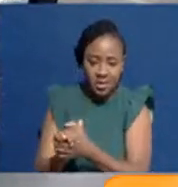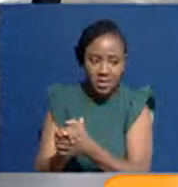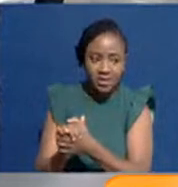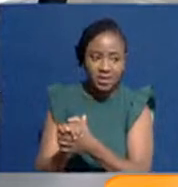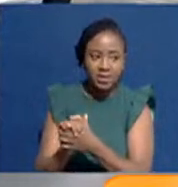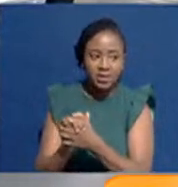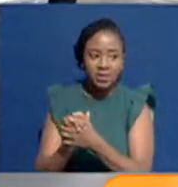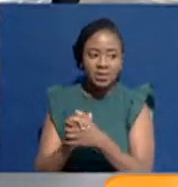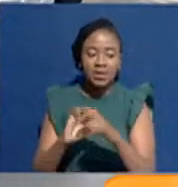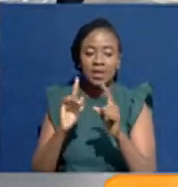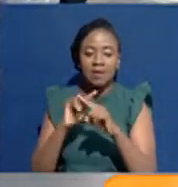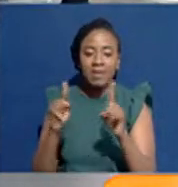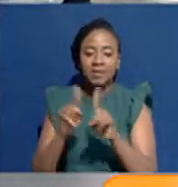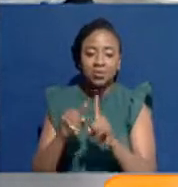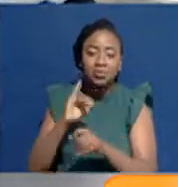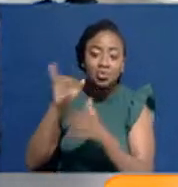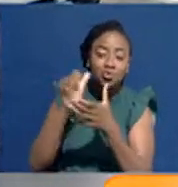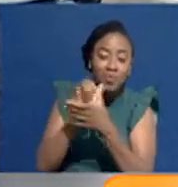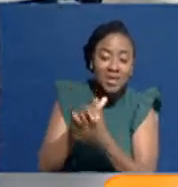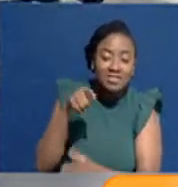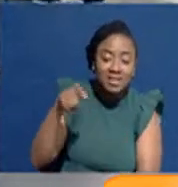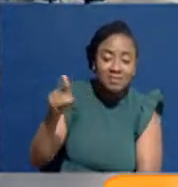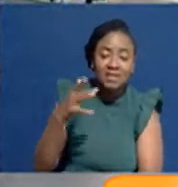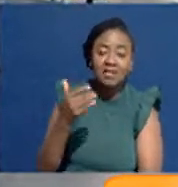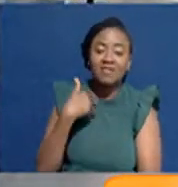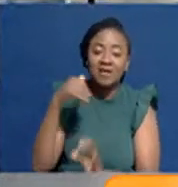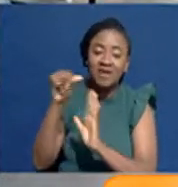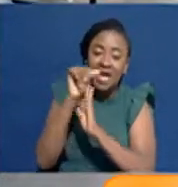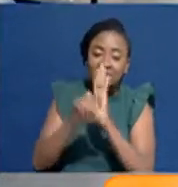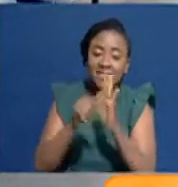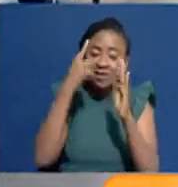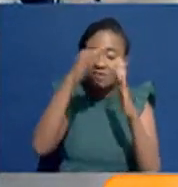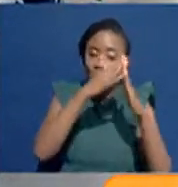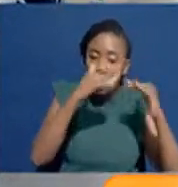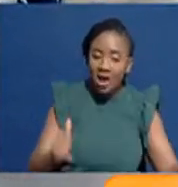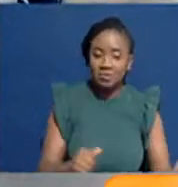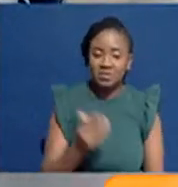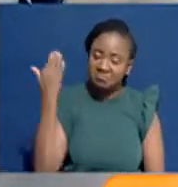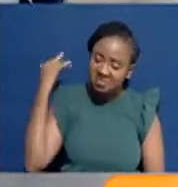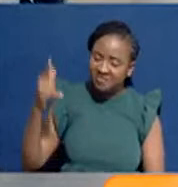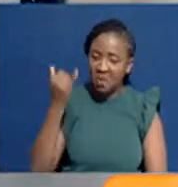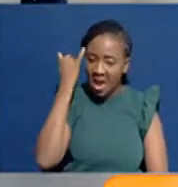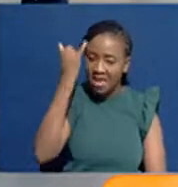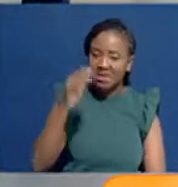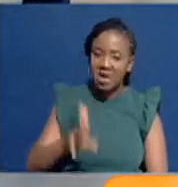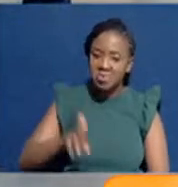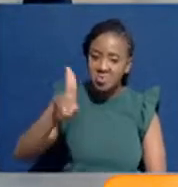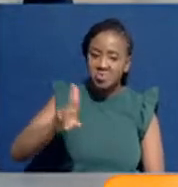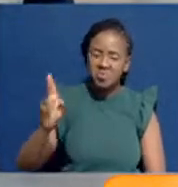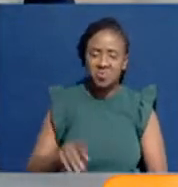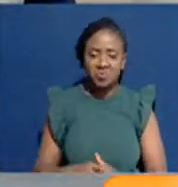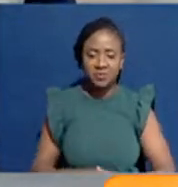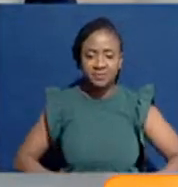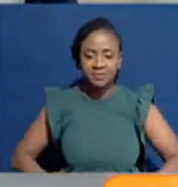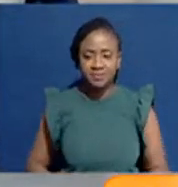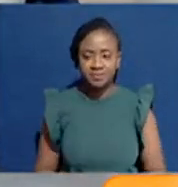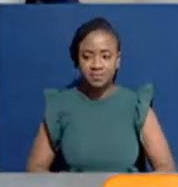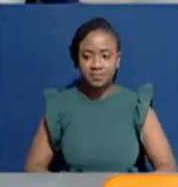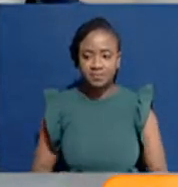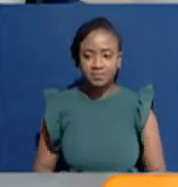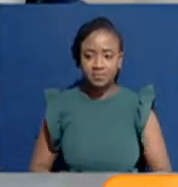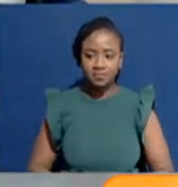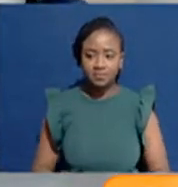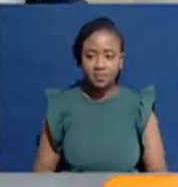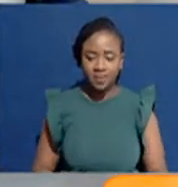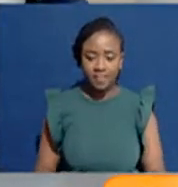mean, former President Uhuru Kenyatta. This housing agenda was also proposed by Uhuru Kenyatta, and Jeremiah Kioni knows this very well. And honorable,